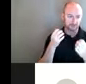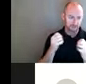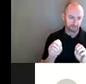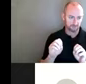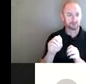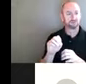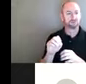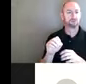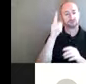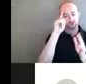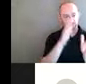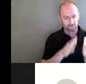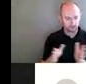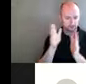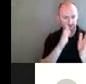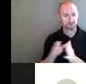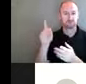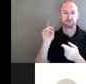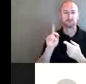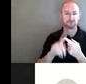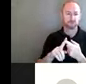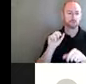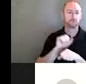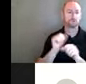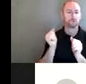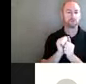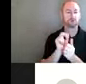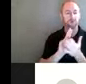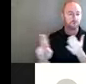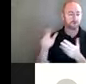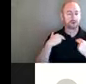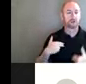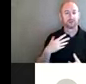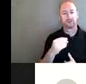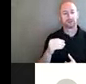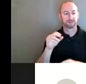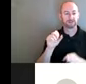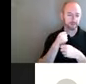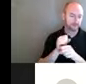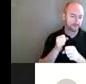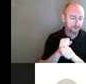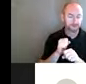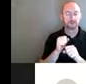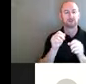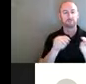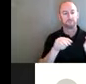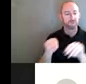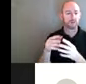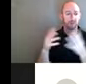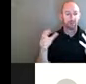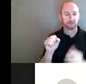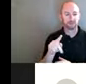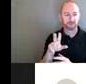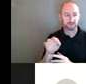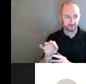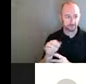from strategizing to working with university health and safety to physically moving a lot of stuff. And